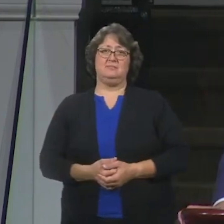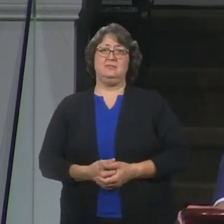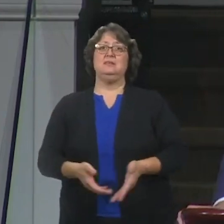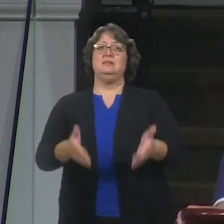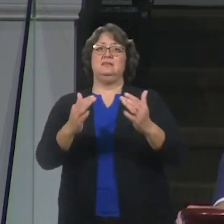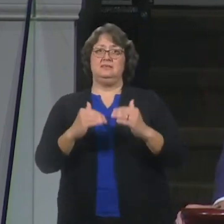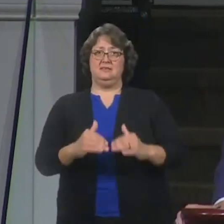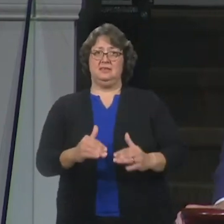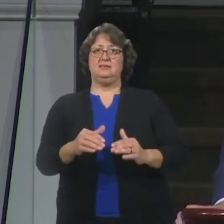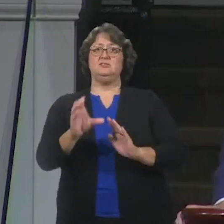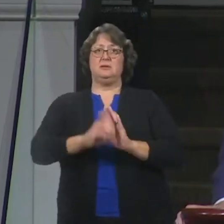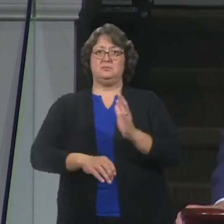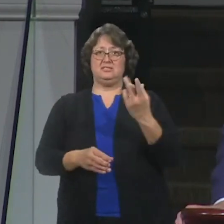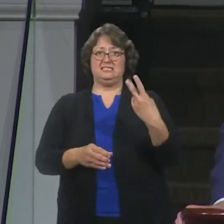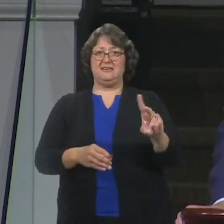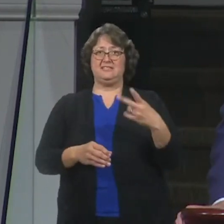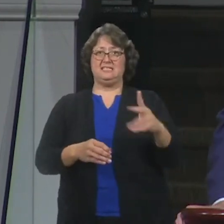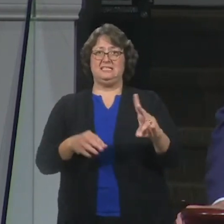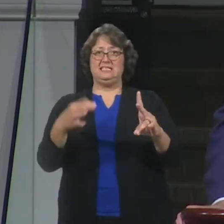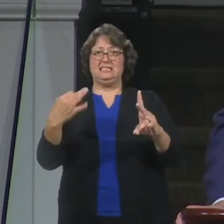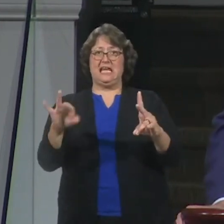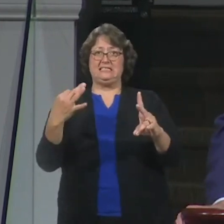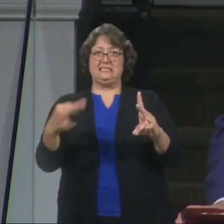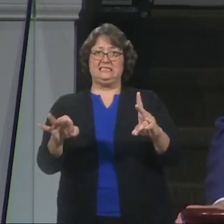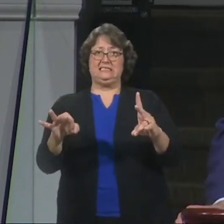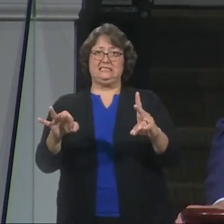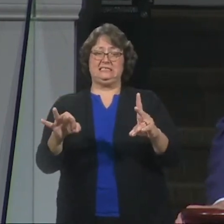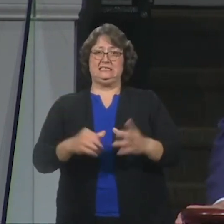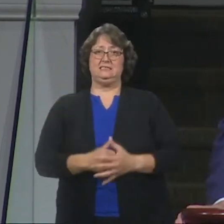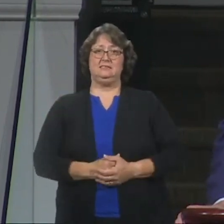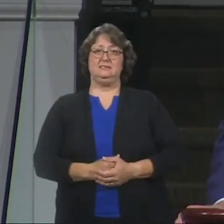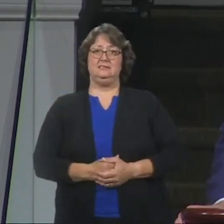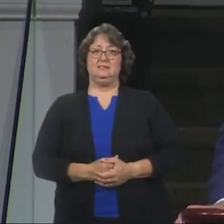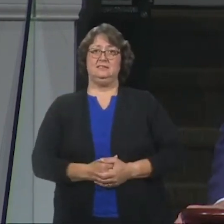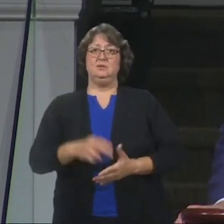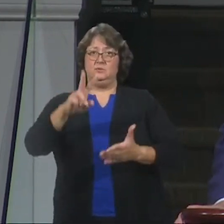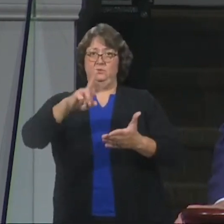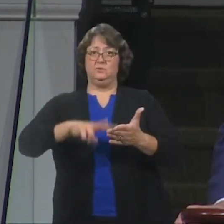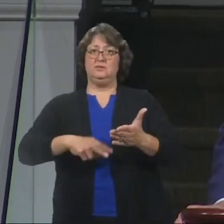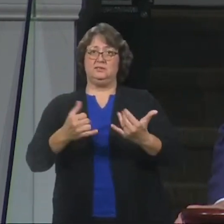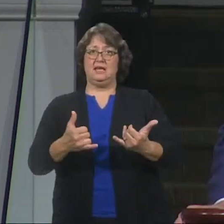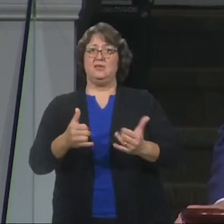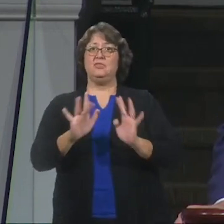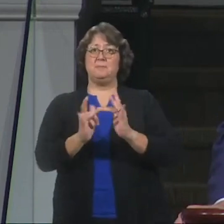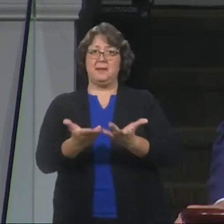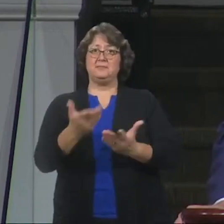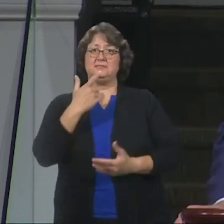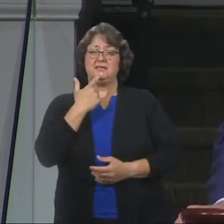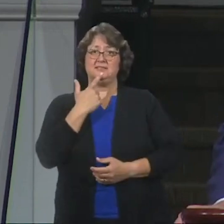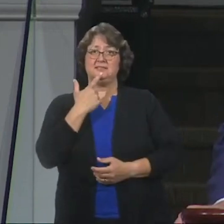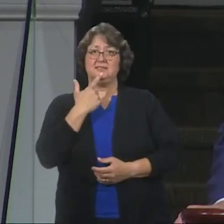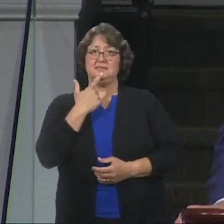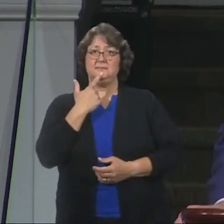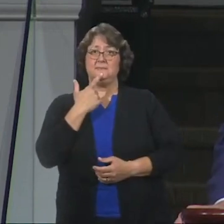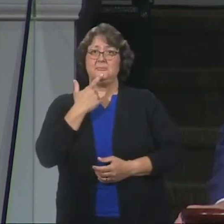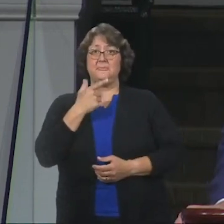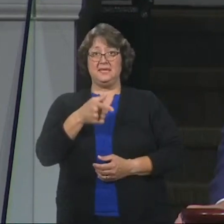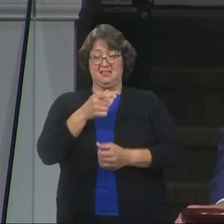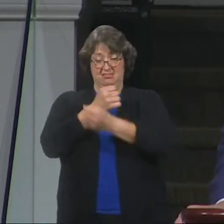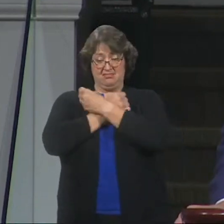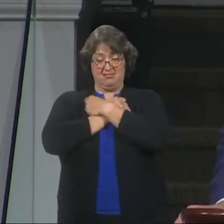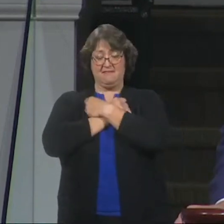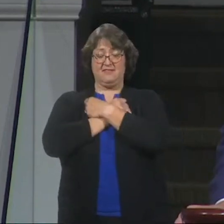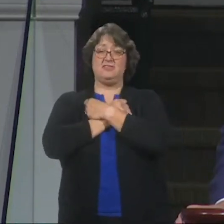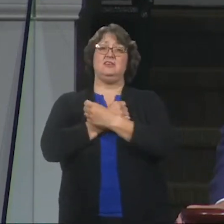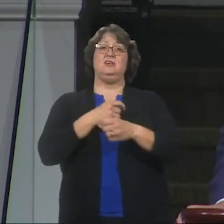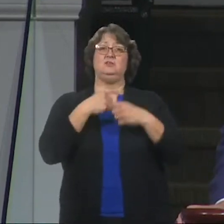Then look at chapter 17, verse number 19. And let's read that here. The Bible says, he loveth transgression